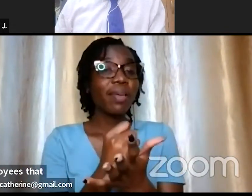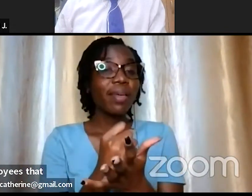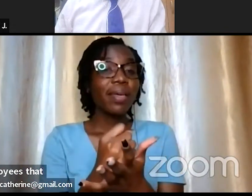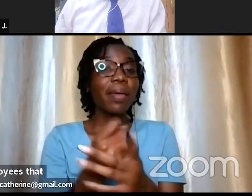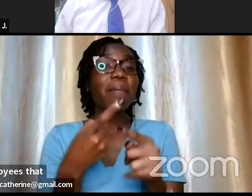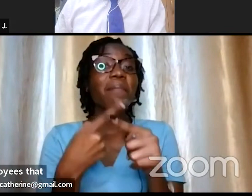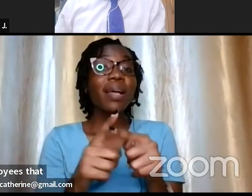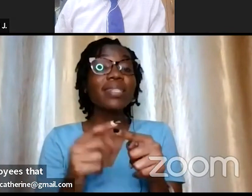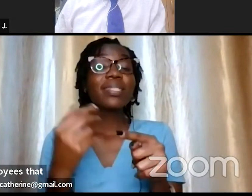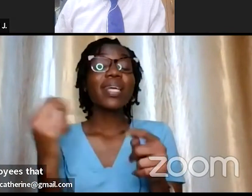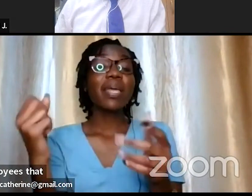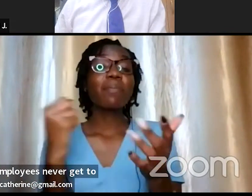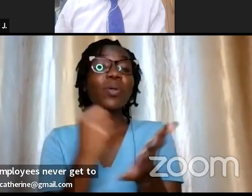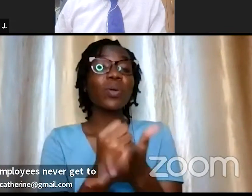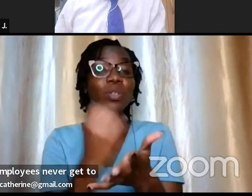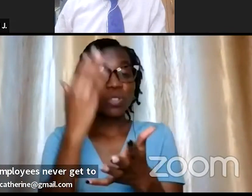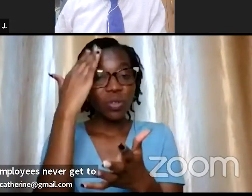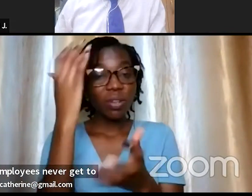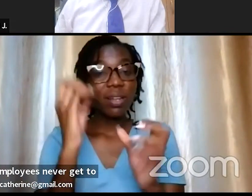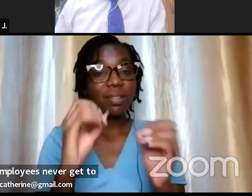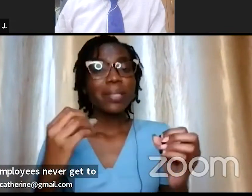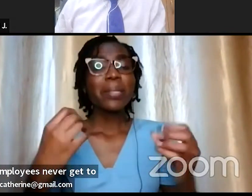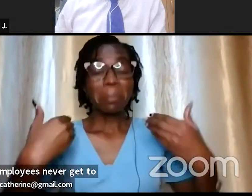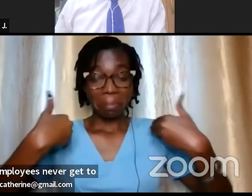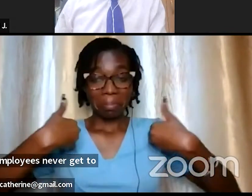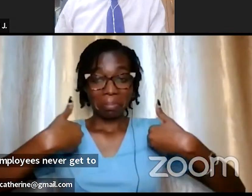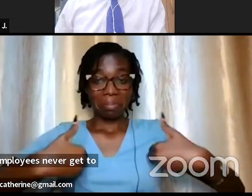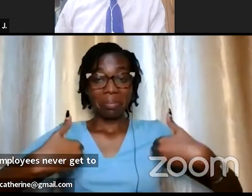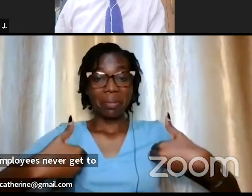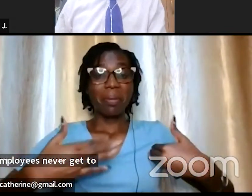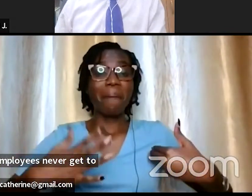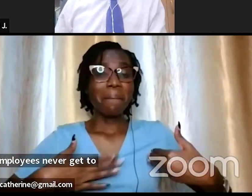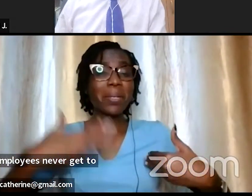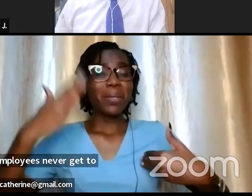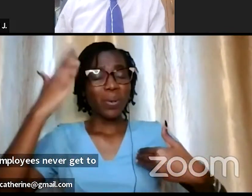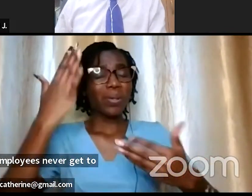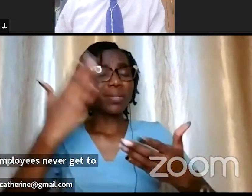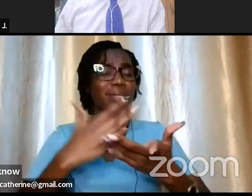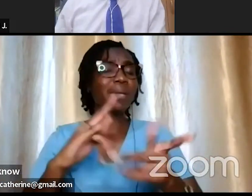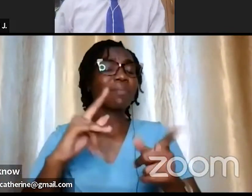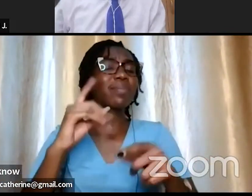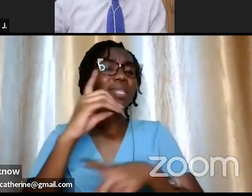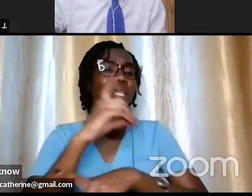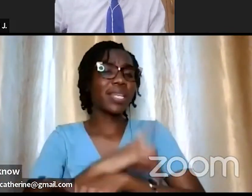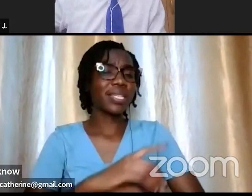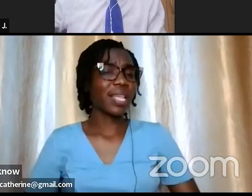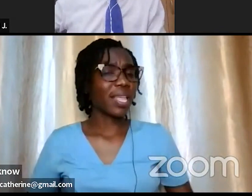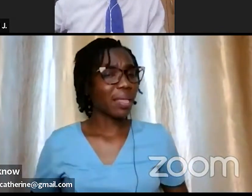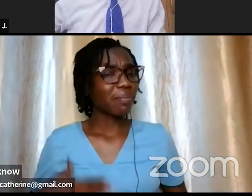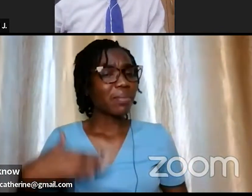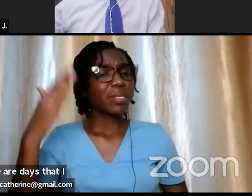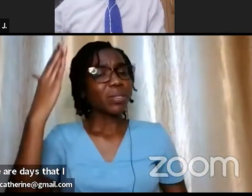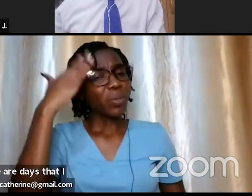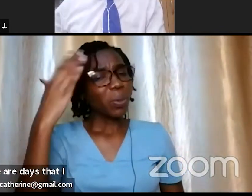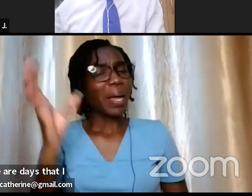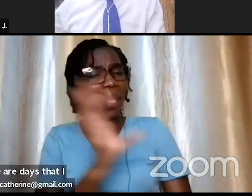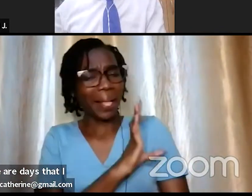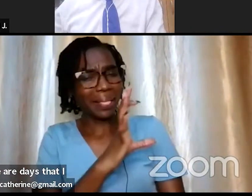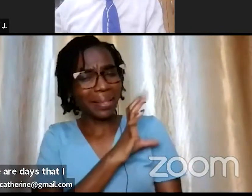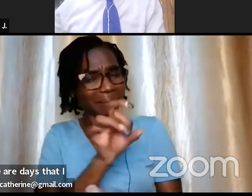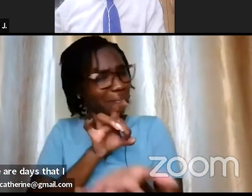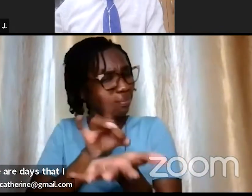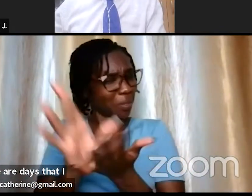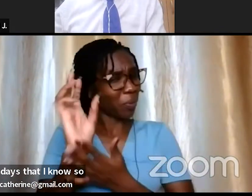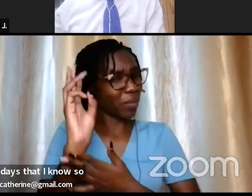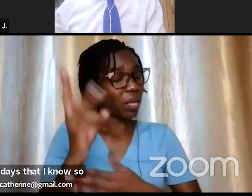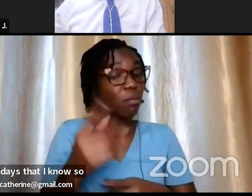know. I personally, I know there are days that I know so-and-so is going to be fired, but I